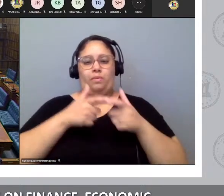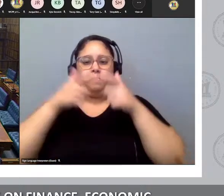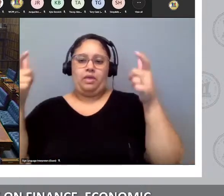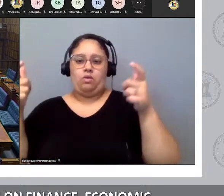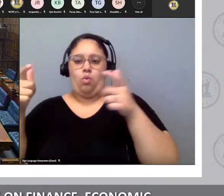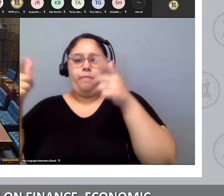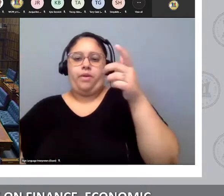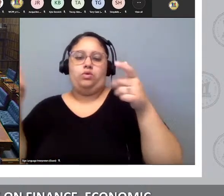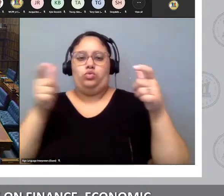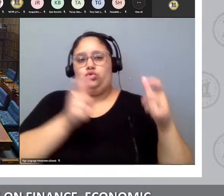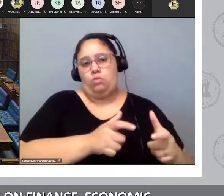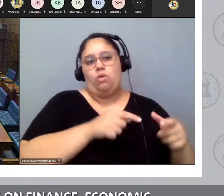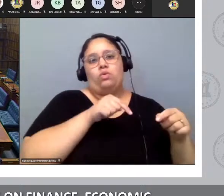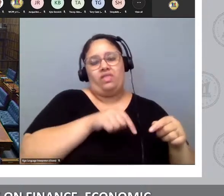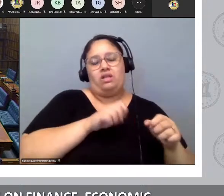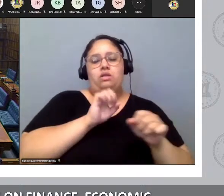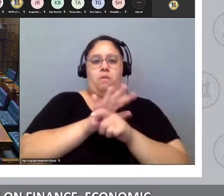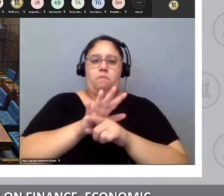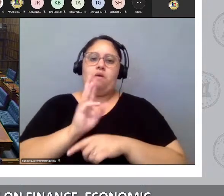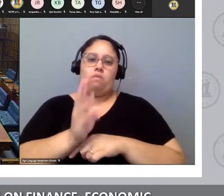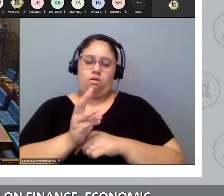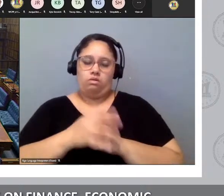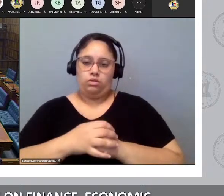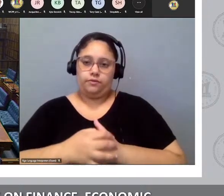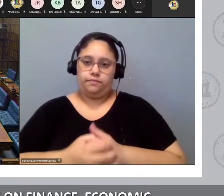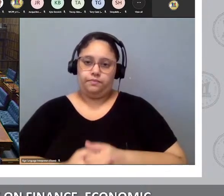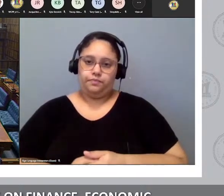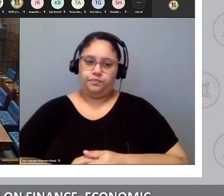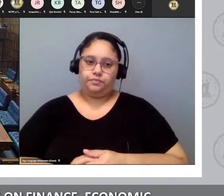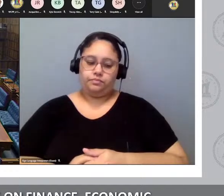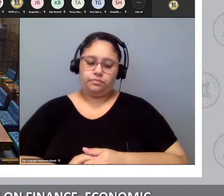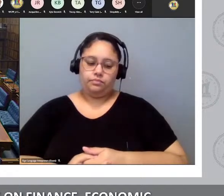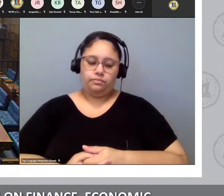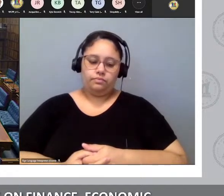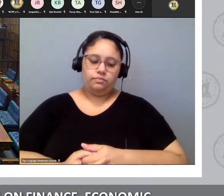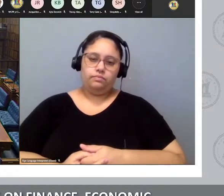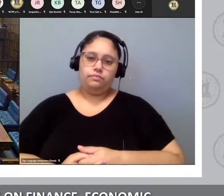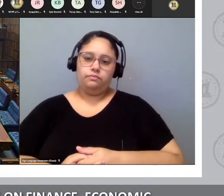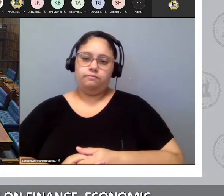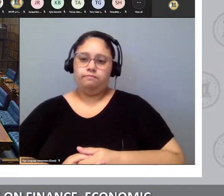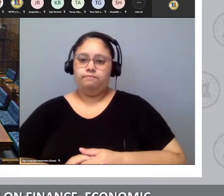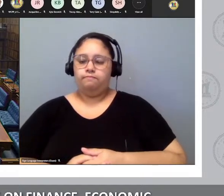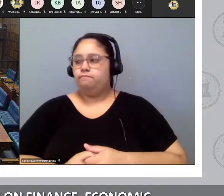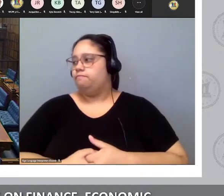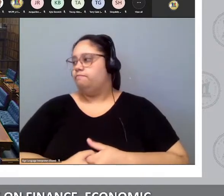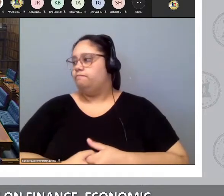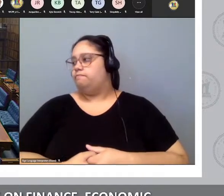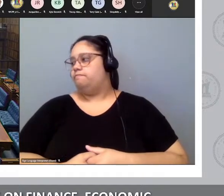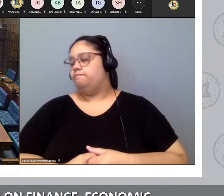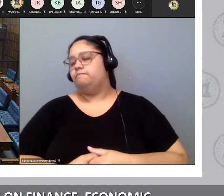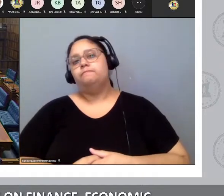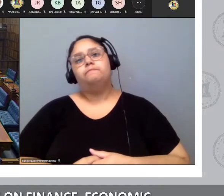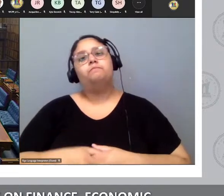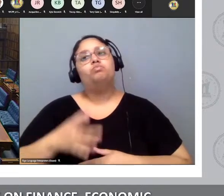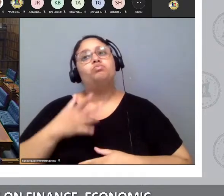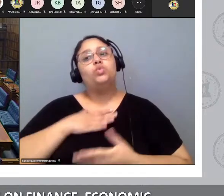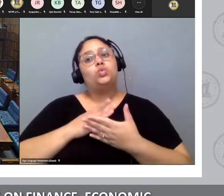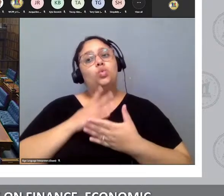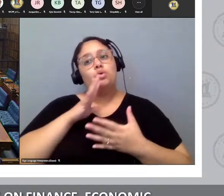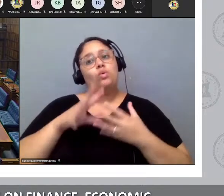smaller and that also has an impact um I think Rees I'm not sure if you're wanting to to add before we hand over to